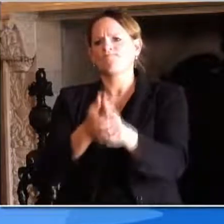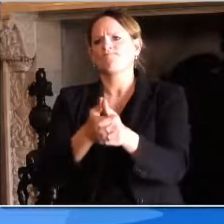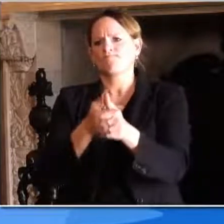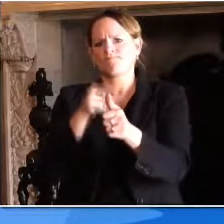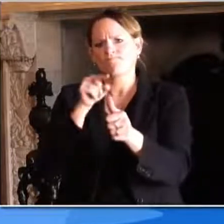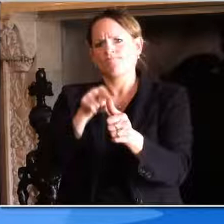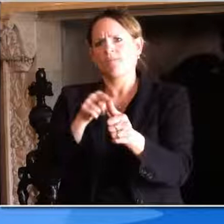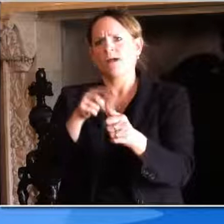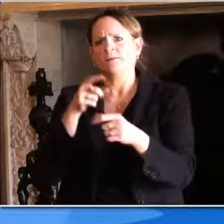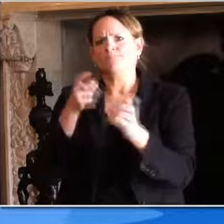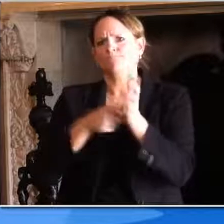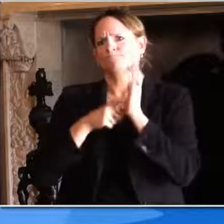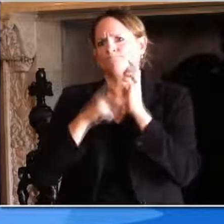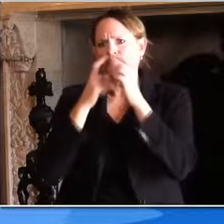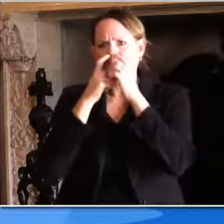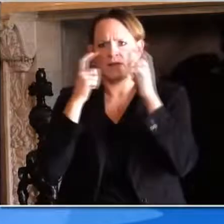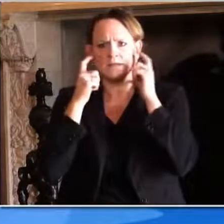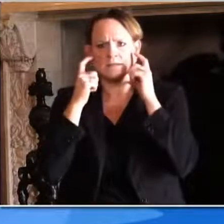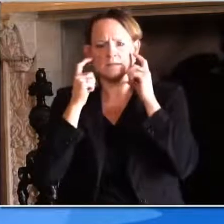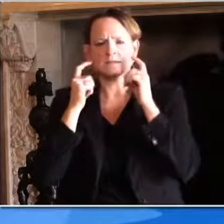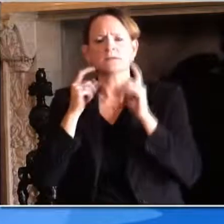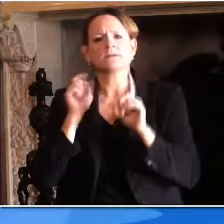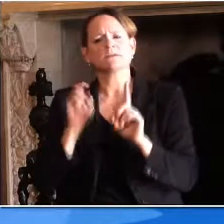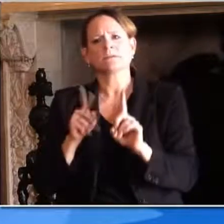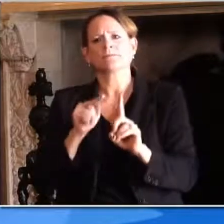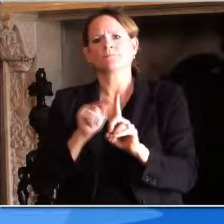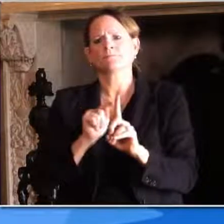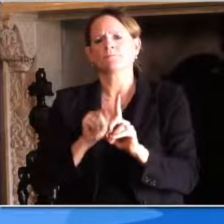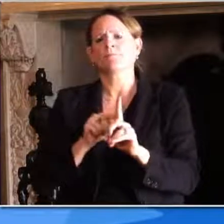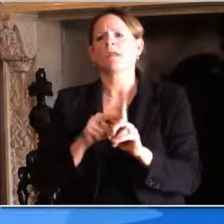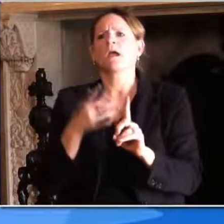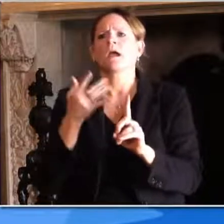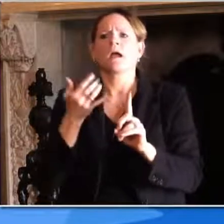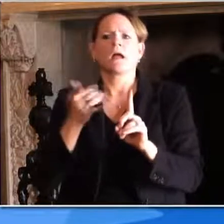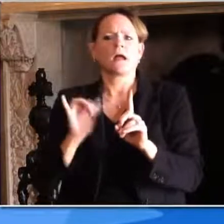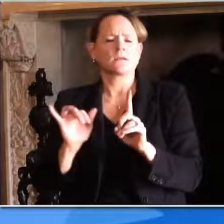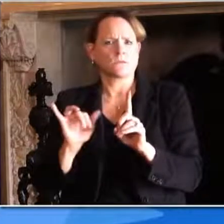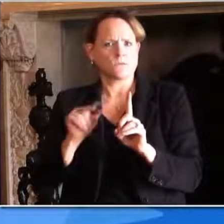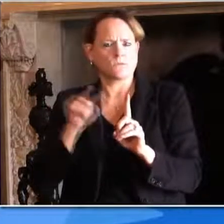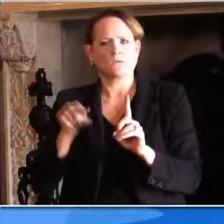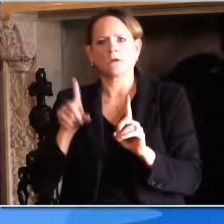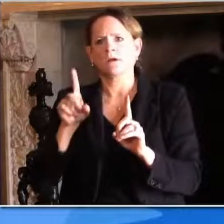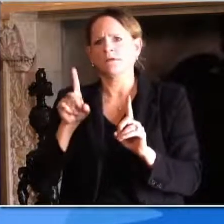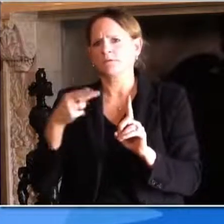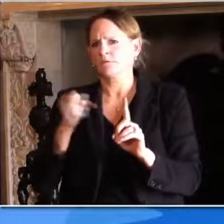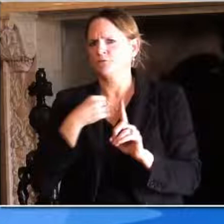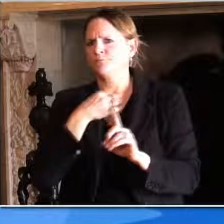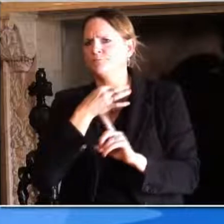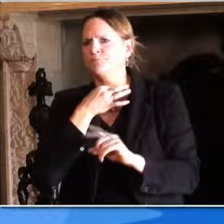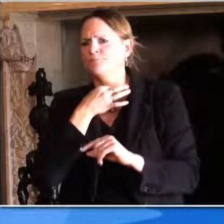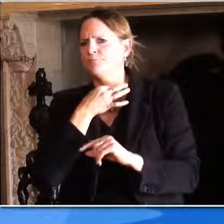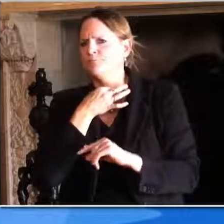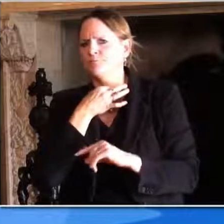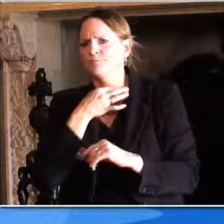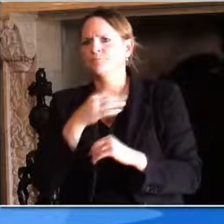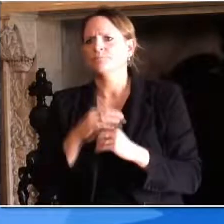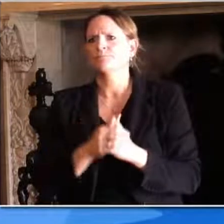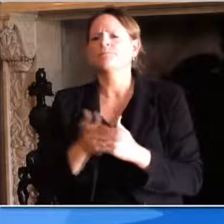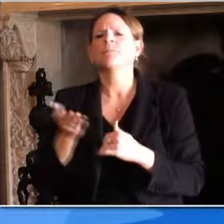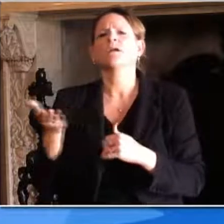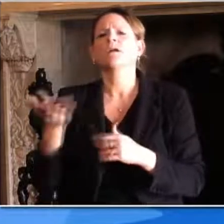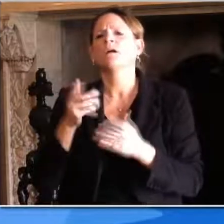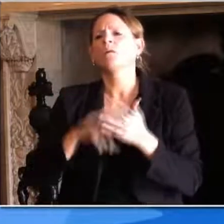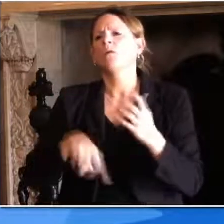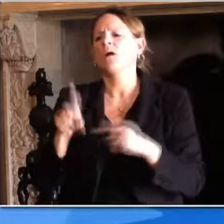about what DHS is considering in terms of just trying